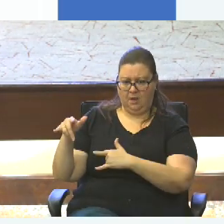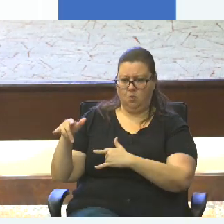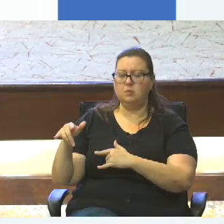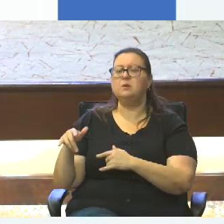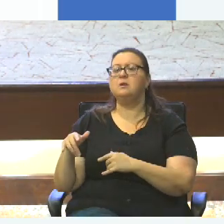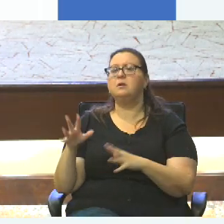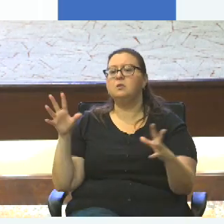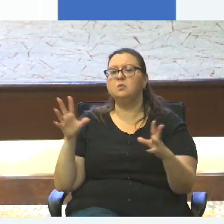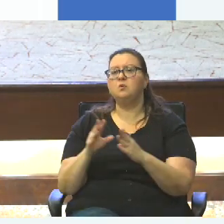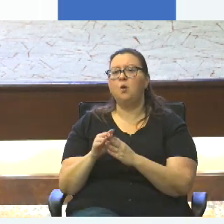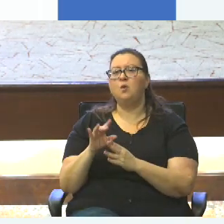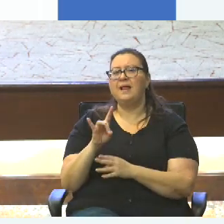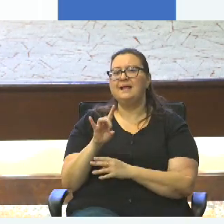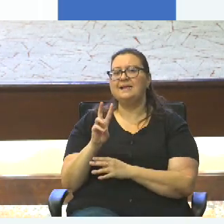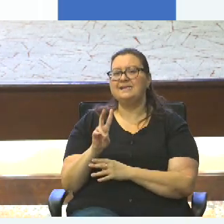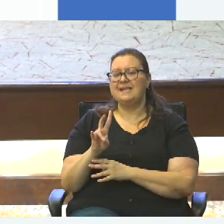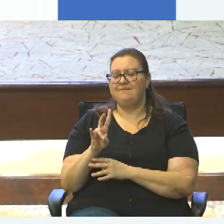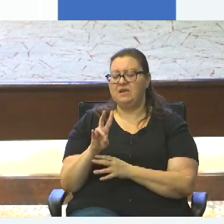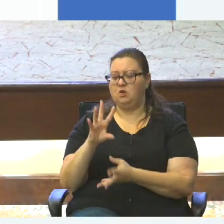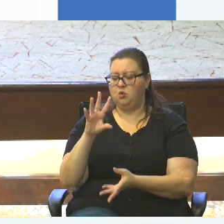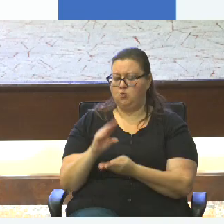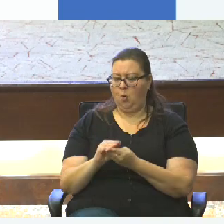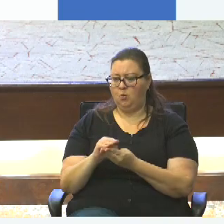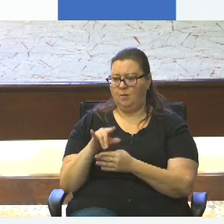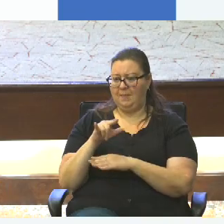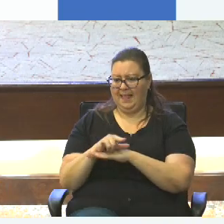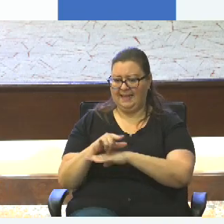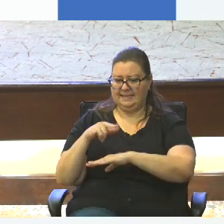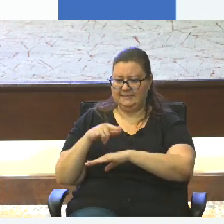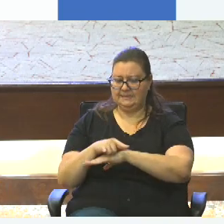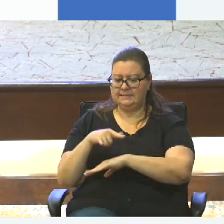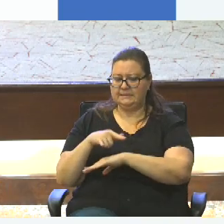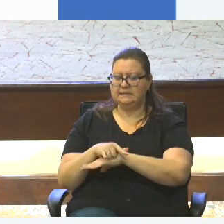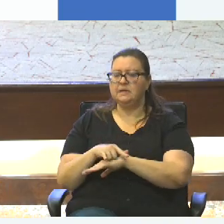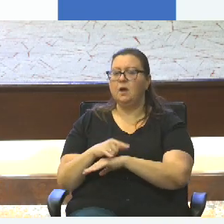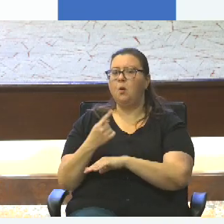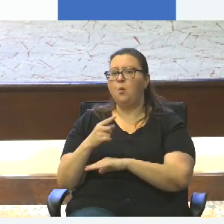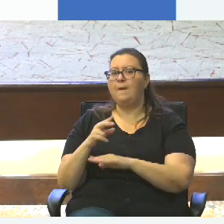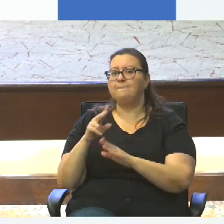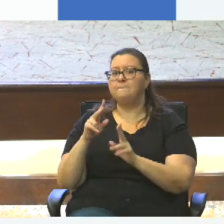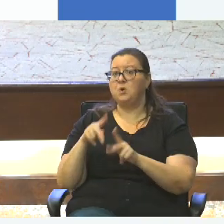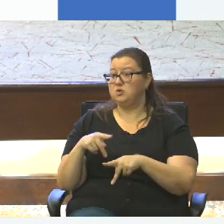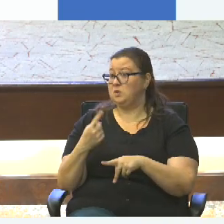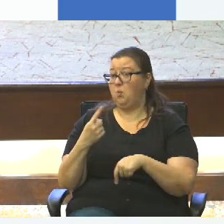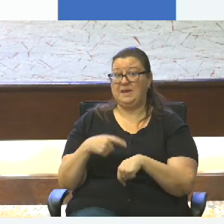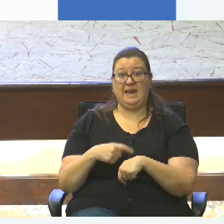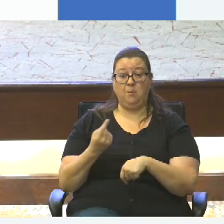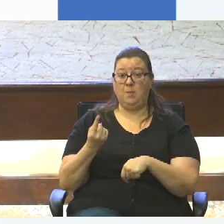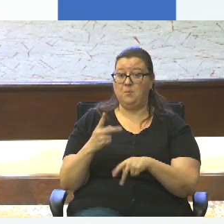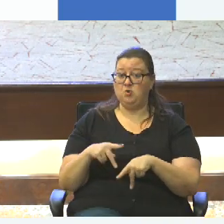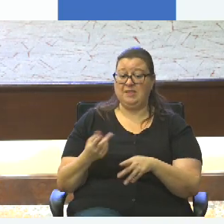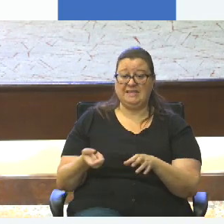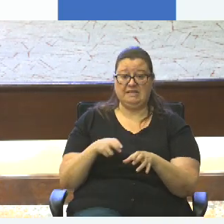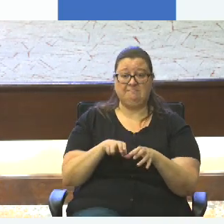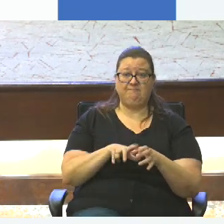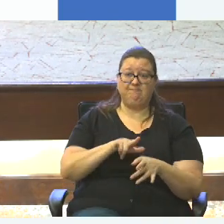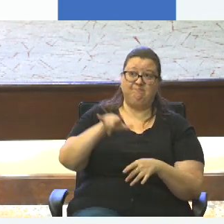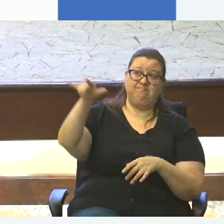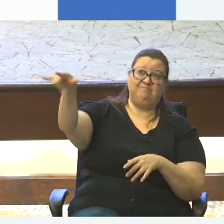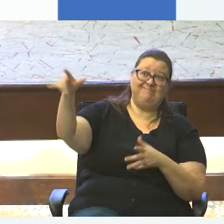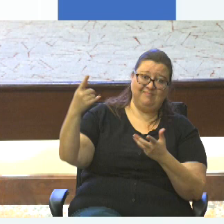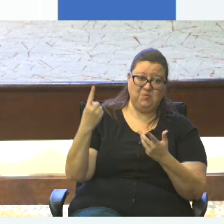56,537 total enplanements were recorded, and enplanement is simply one person getting on an airplane. It is safe to